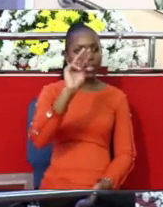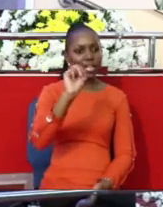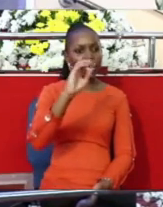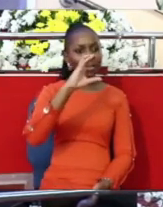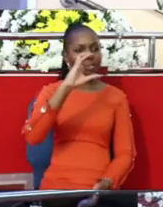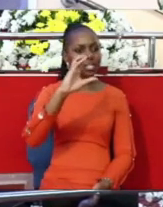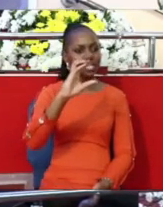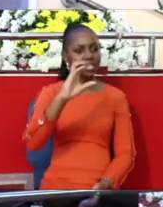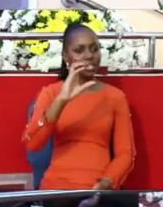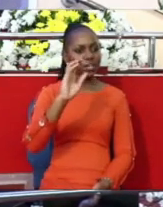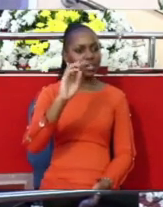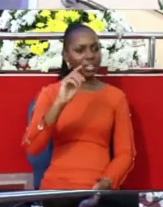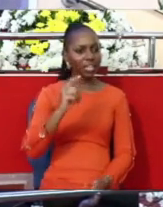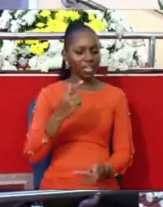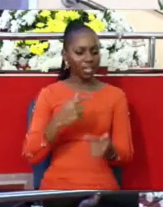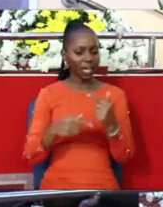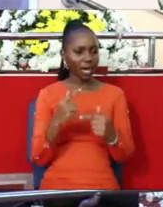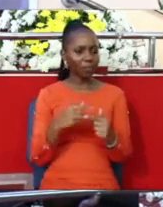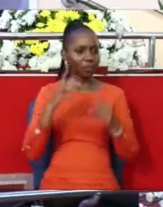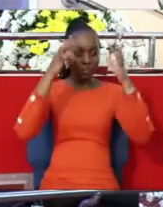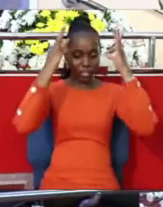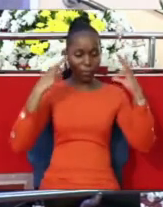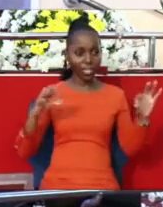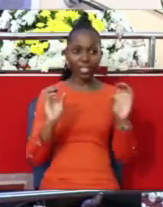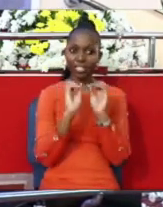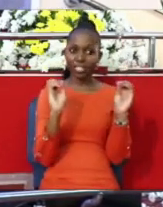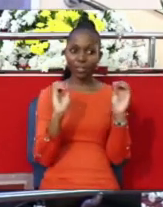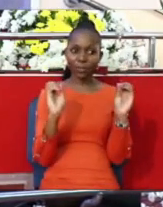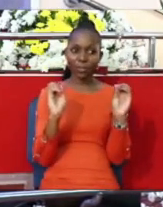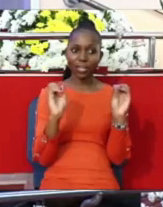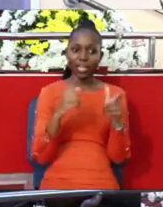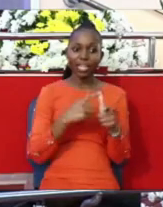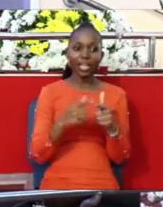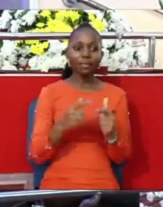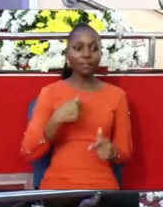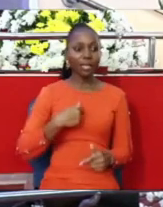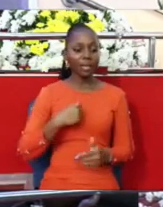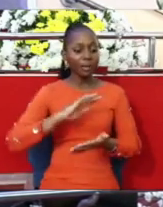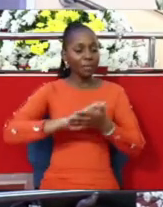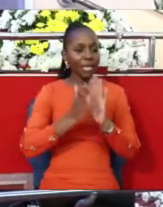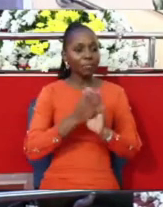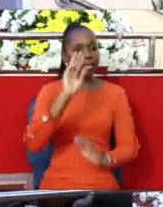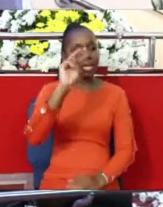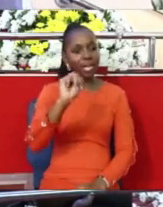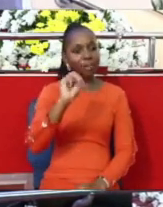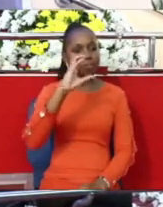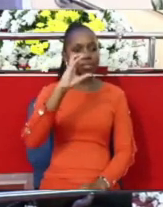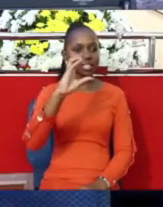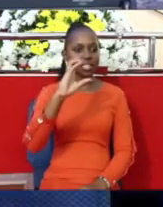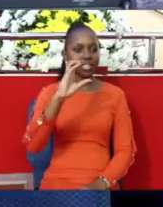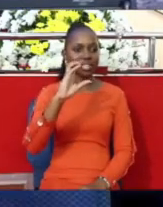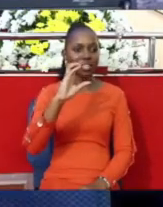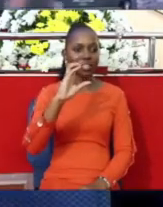promotion. Nikakwezwa. Tell your neighbor, ukuage tayari. You can be promoted. Mwambie jirani, to be ready anytime. You